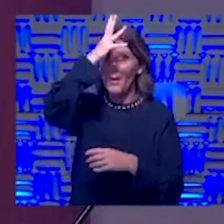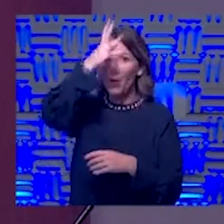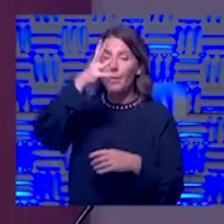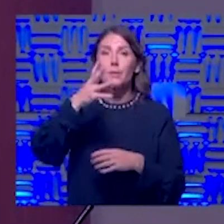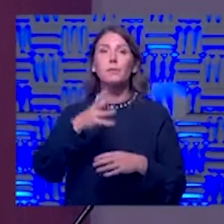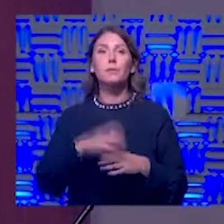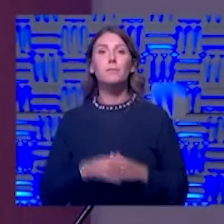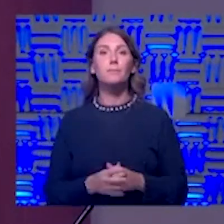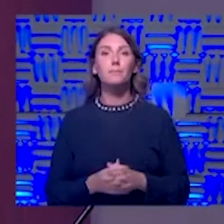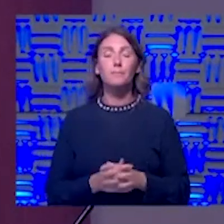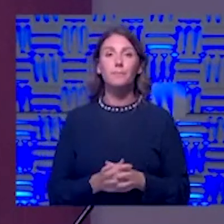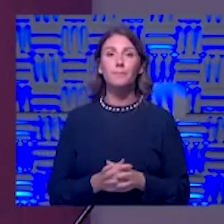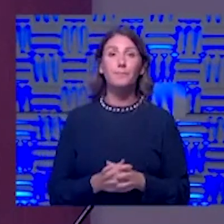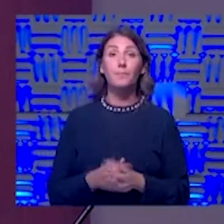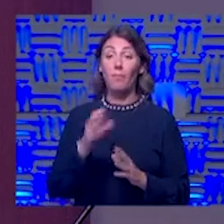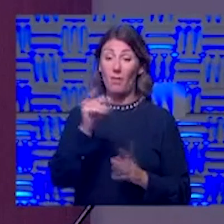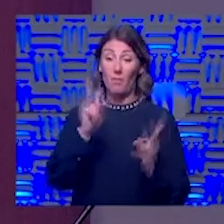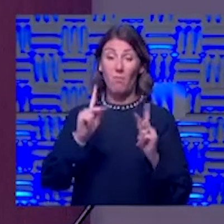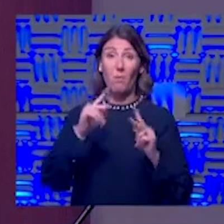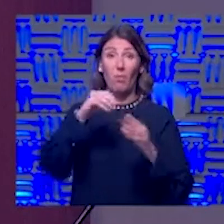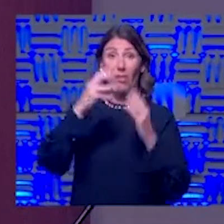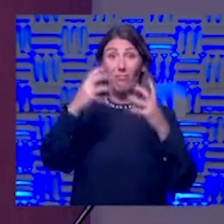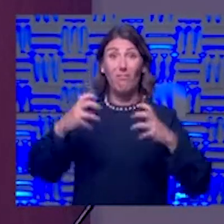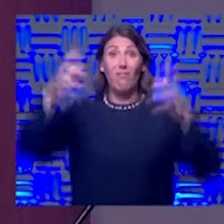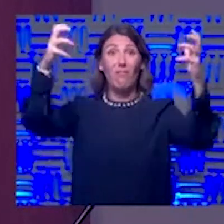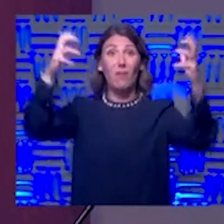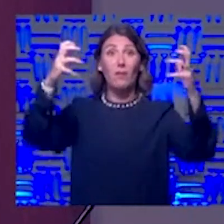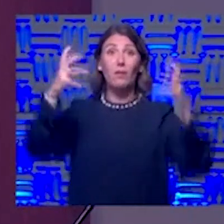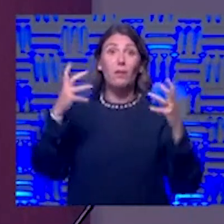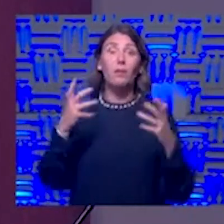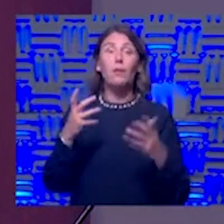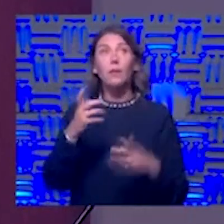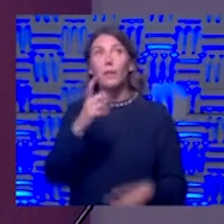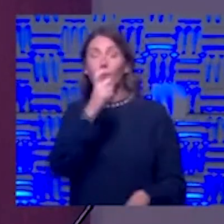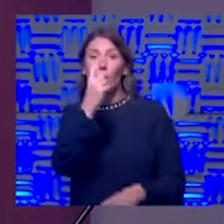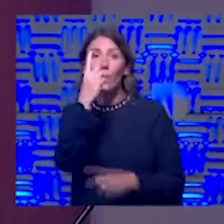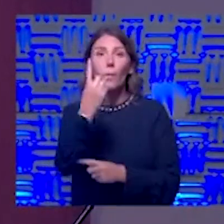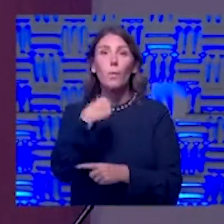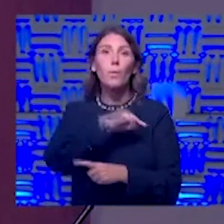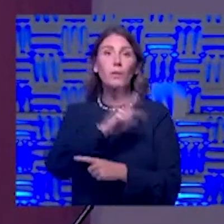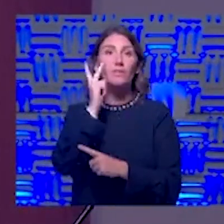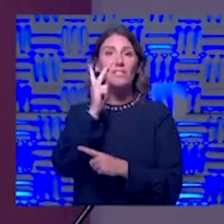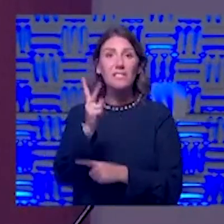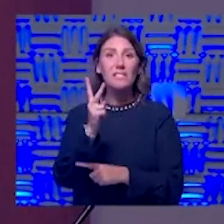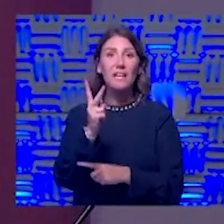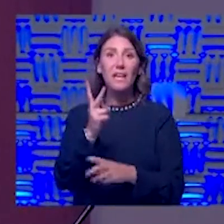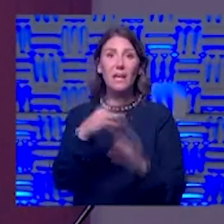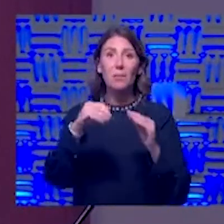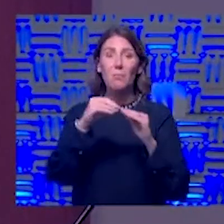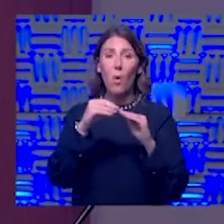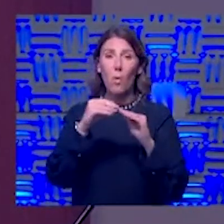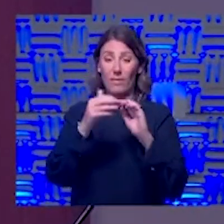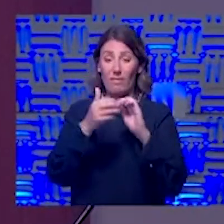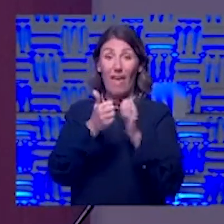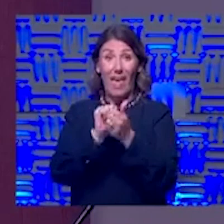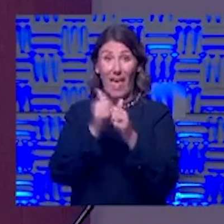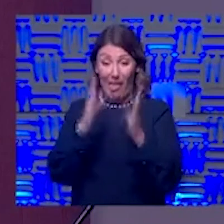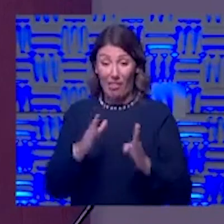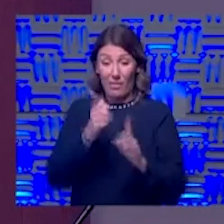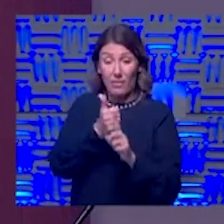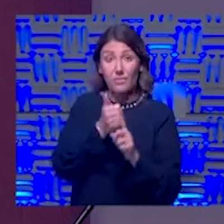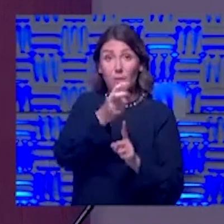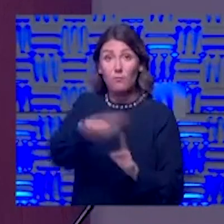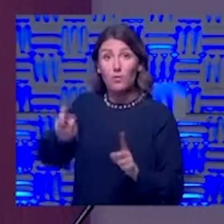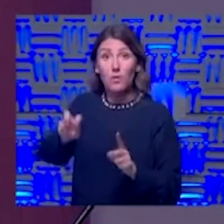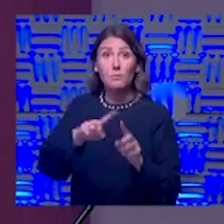or those in the stands. I don't think that we've seen much in the way of athlete transmission yet, but all of those questions come